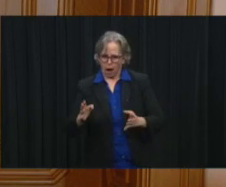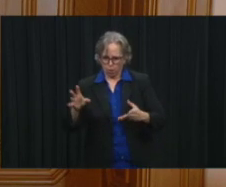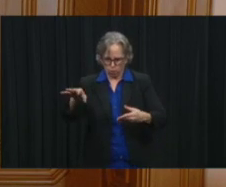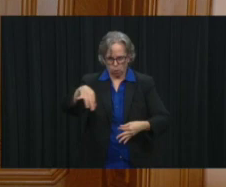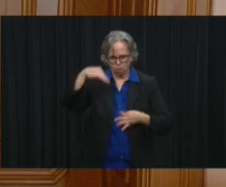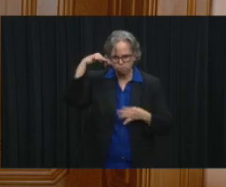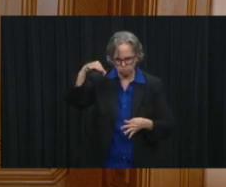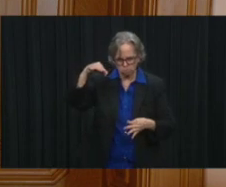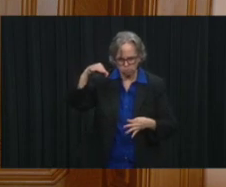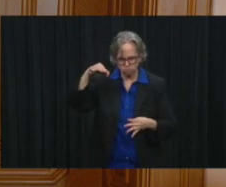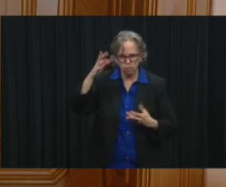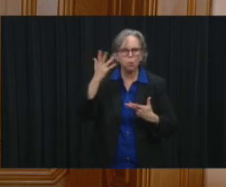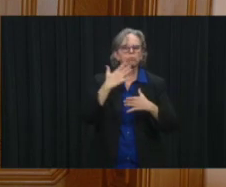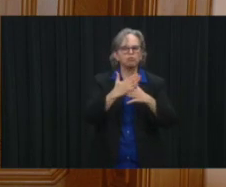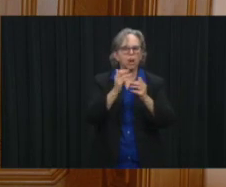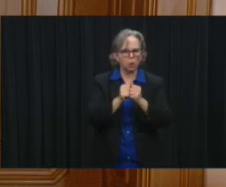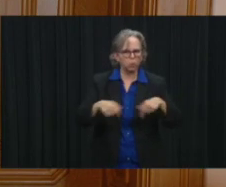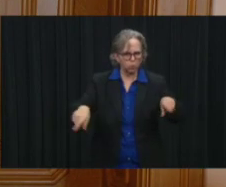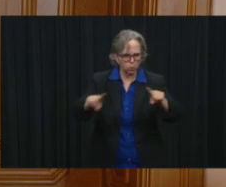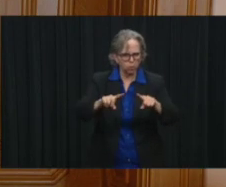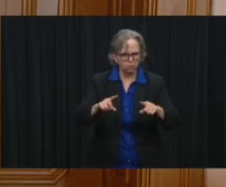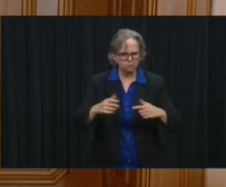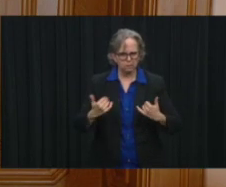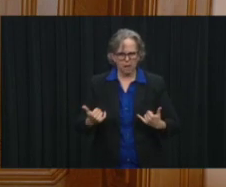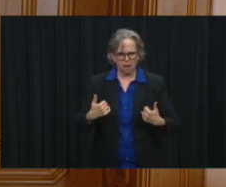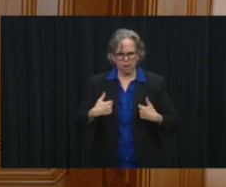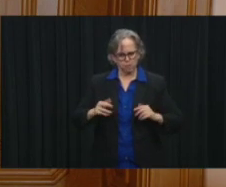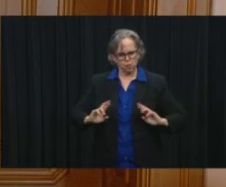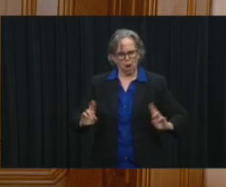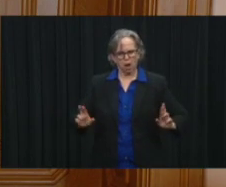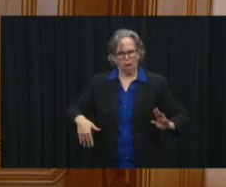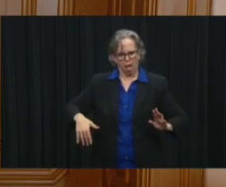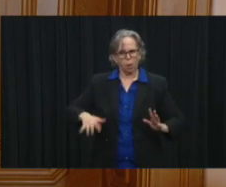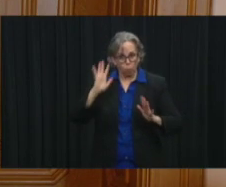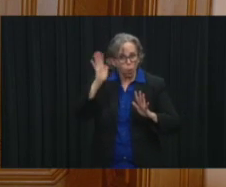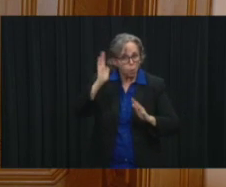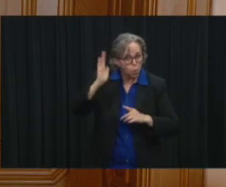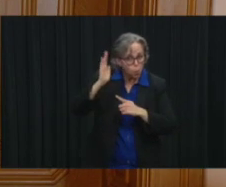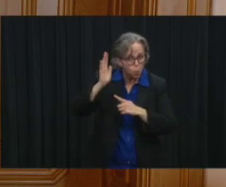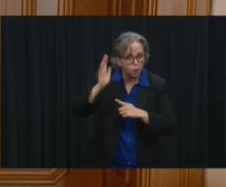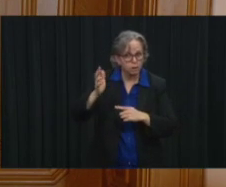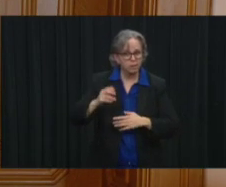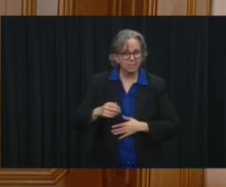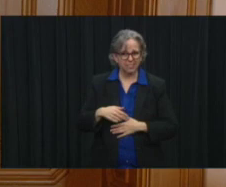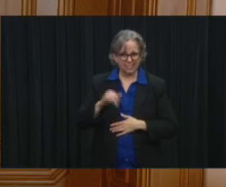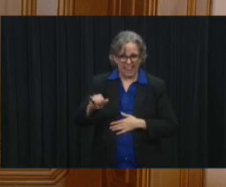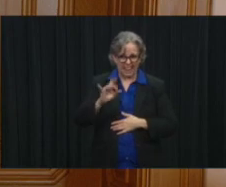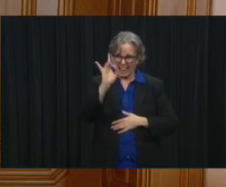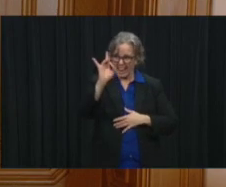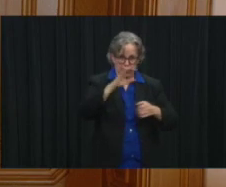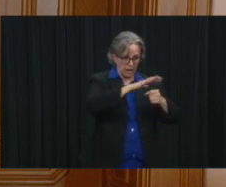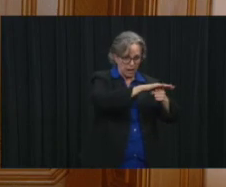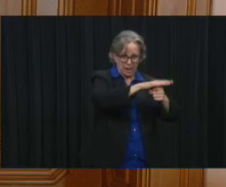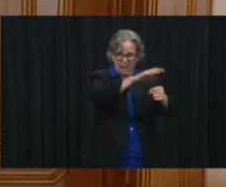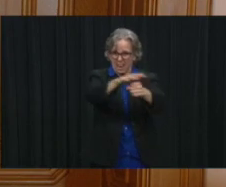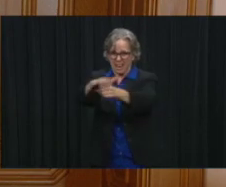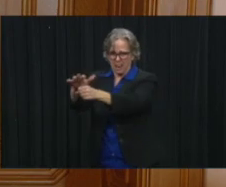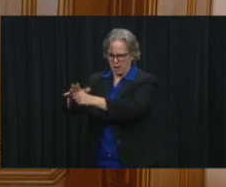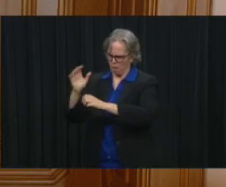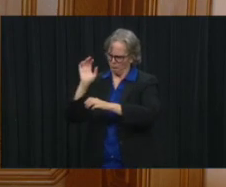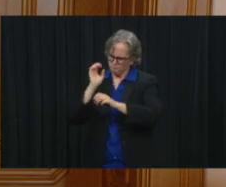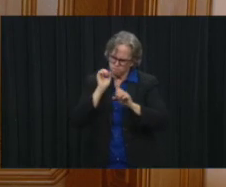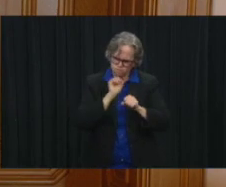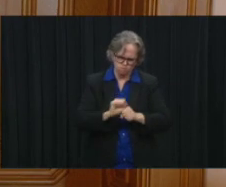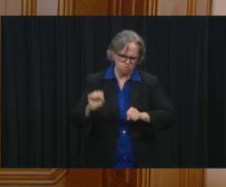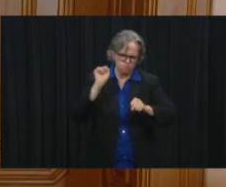certainly cannot do that today, but each region is working and has been working for this moment. And for